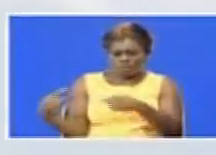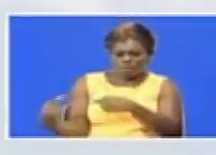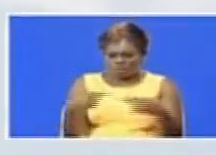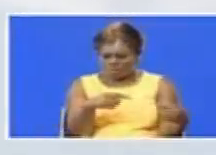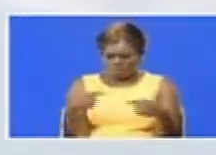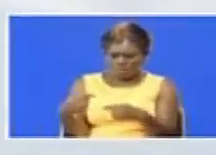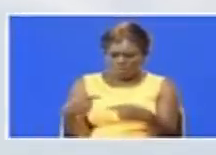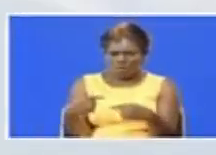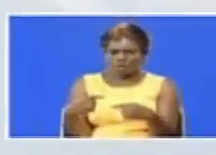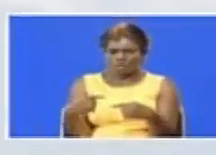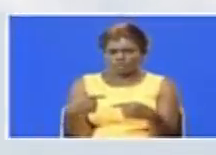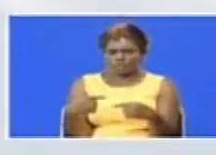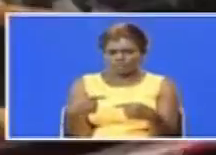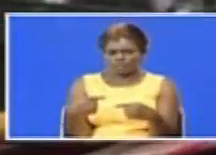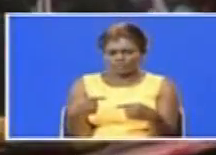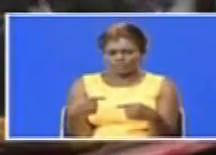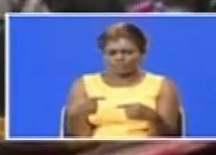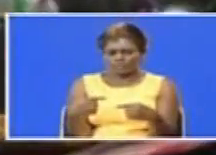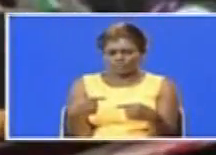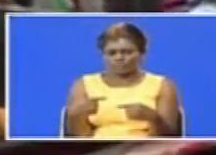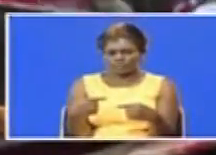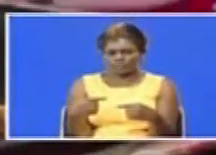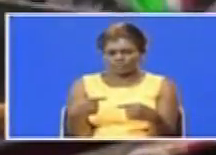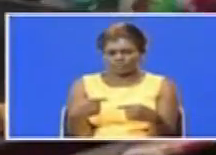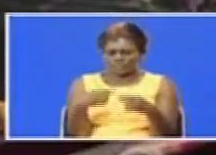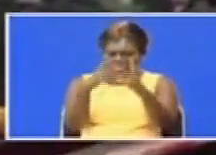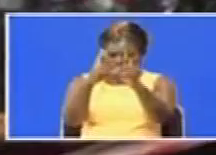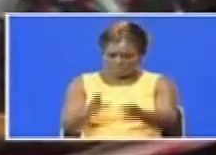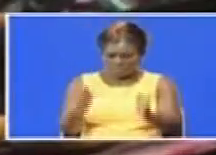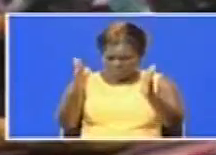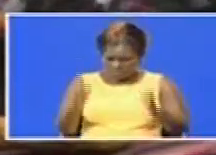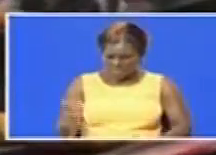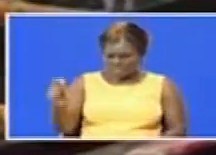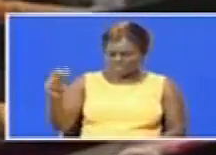his newspaper, the Arabic daily El Tahbir. Trixingado, KTN News, Nairobi.